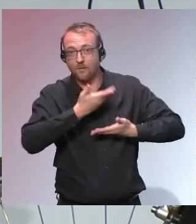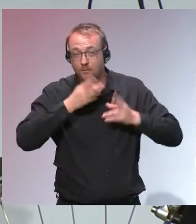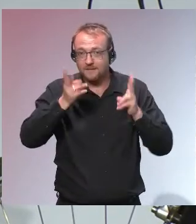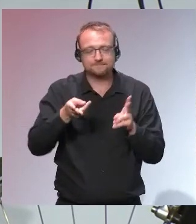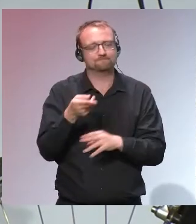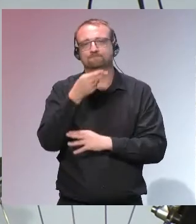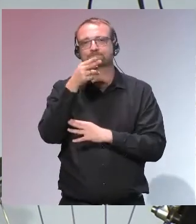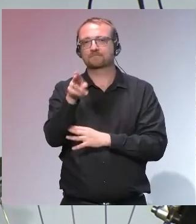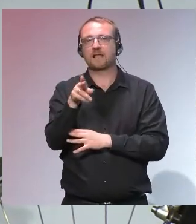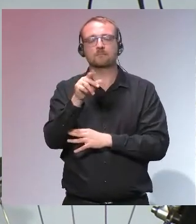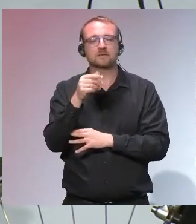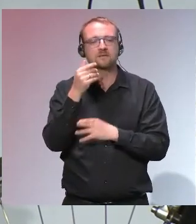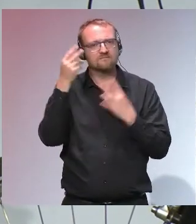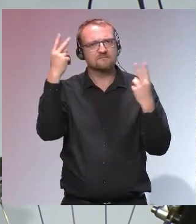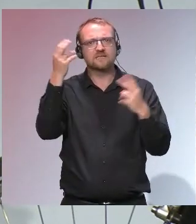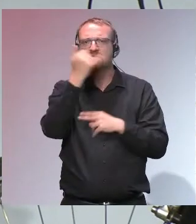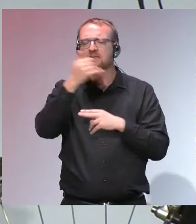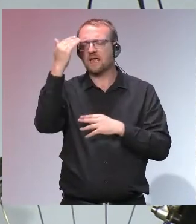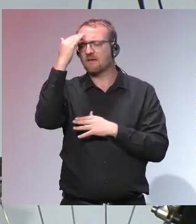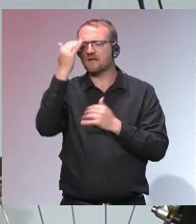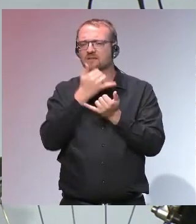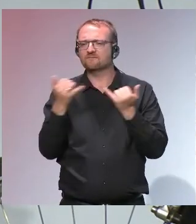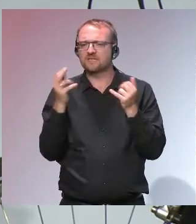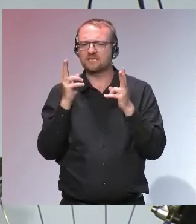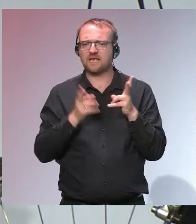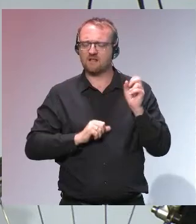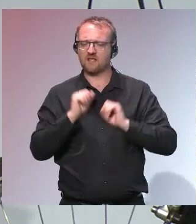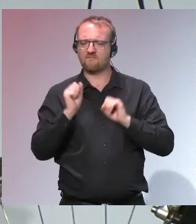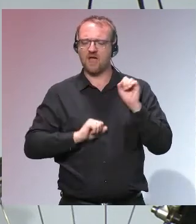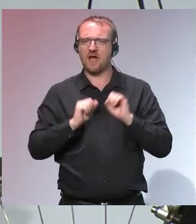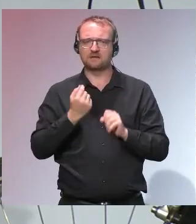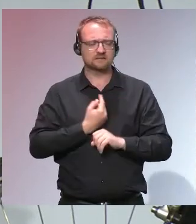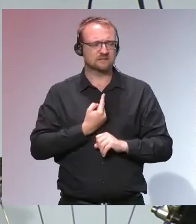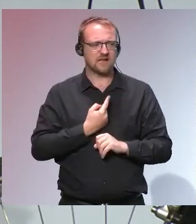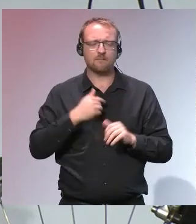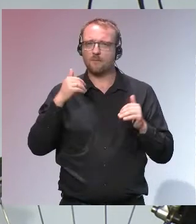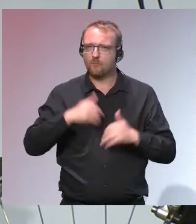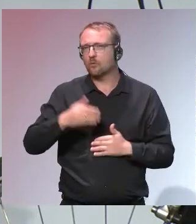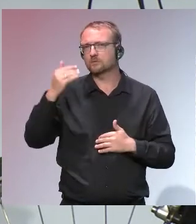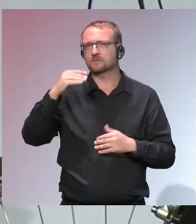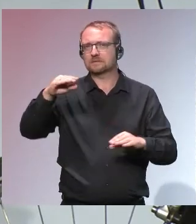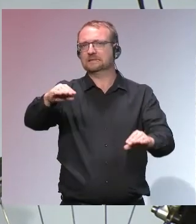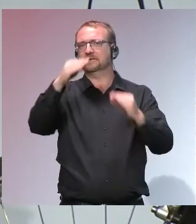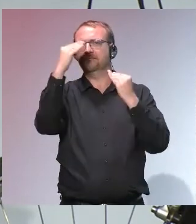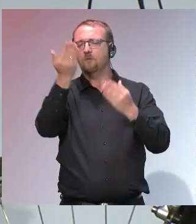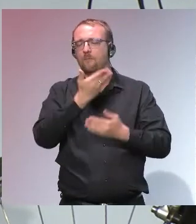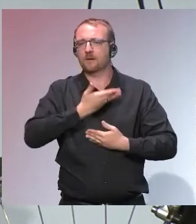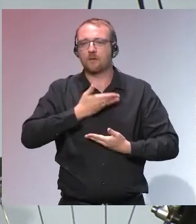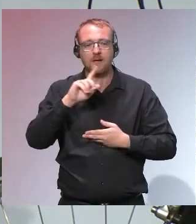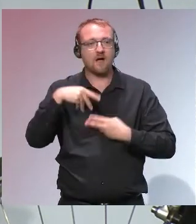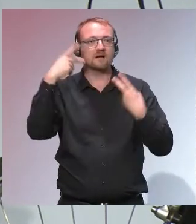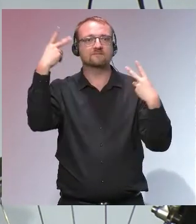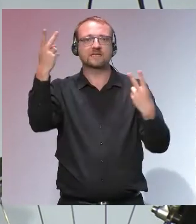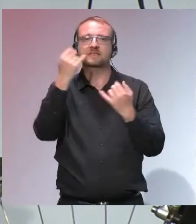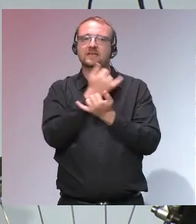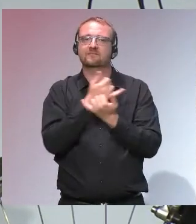warning systems. So I think making sure that they know what to do when you have an extreme weather event, I think that's